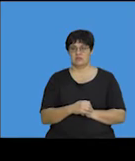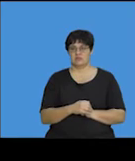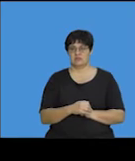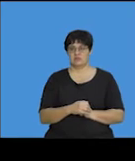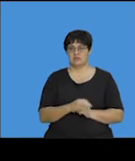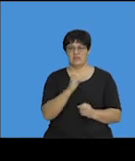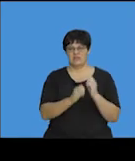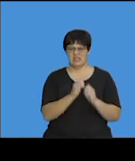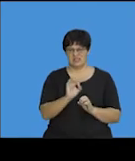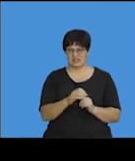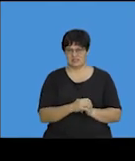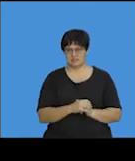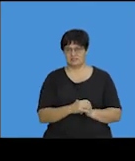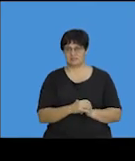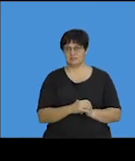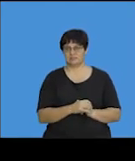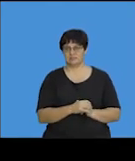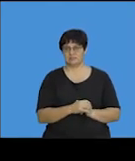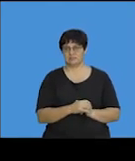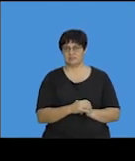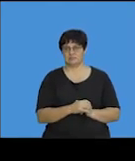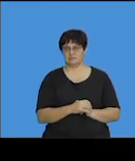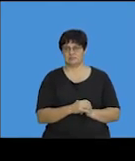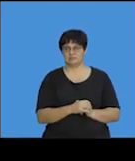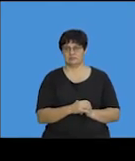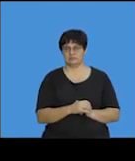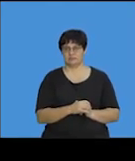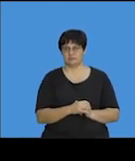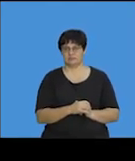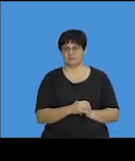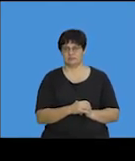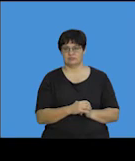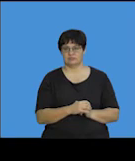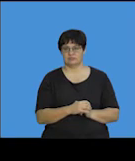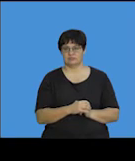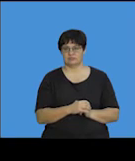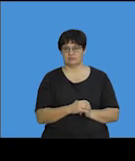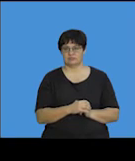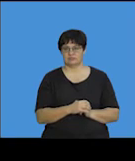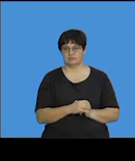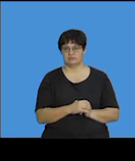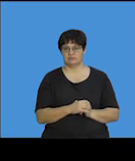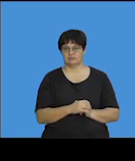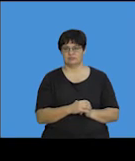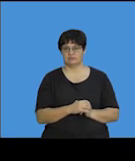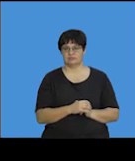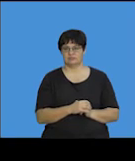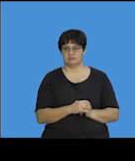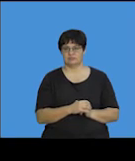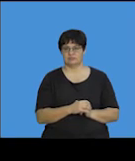sign. Let's make it look like an equal sign. There we go. Let's do